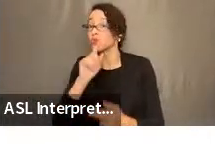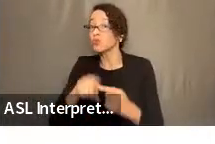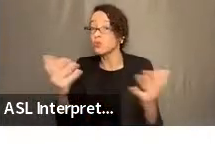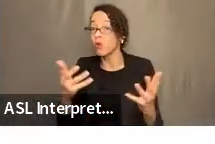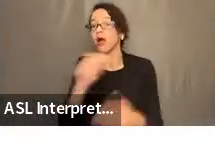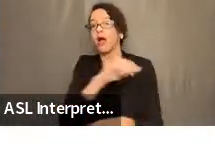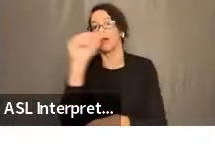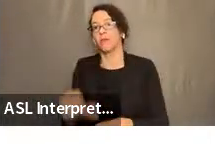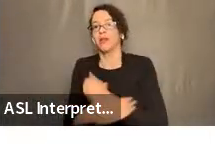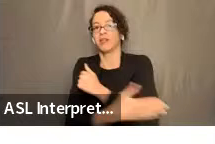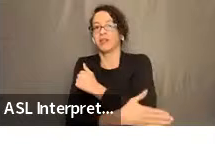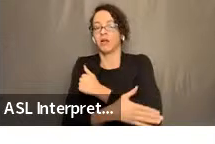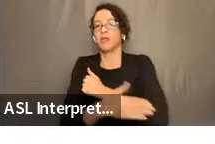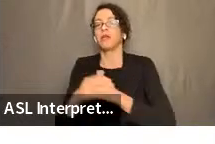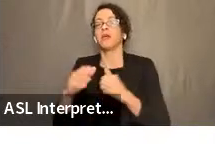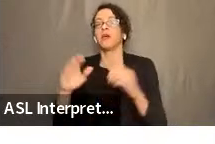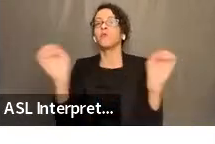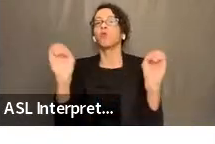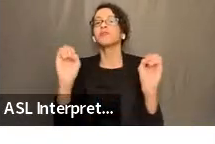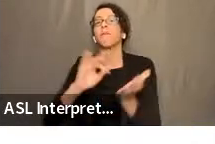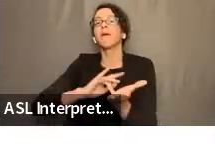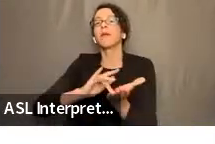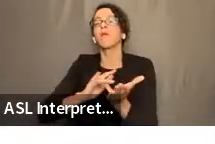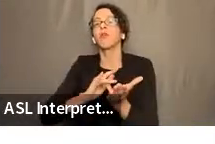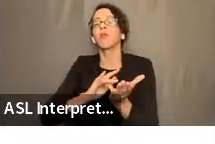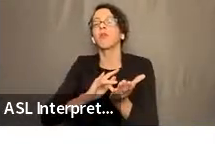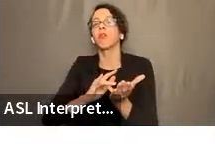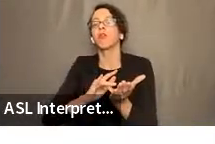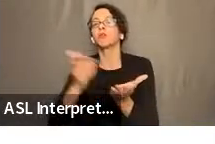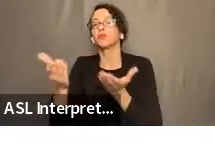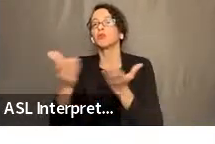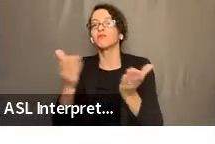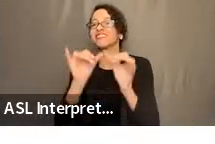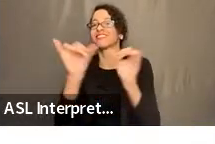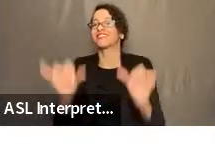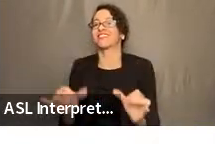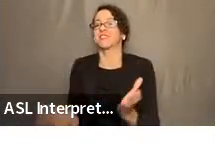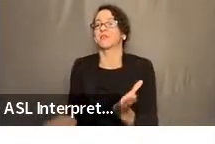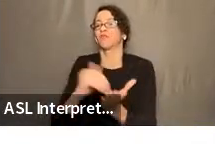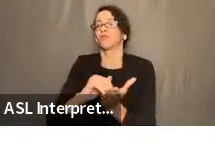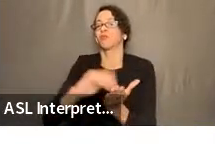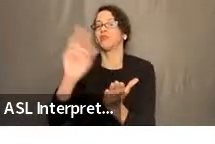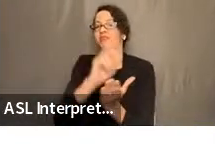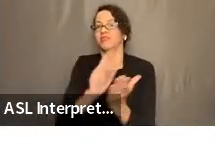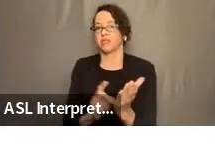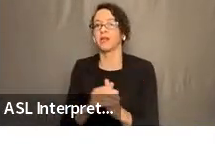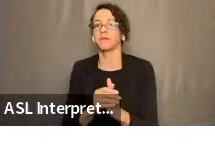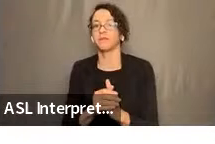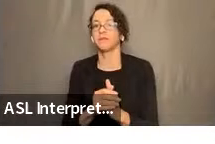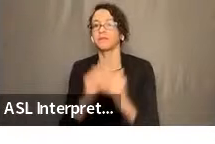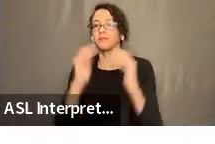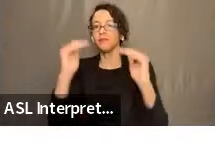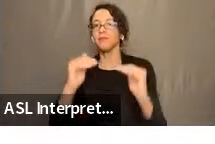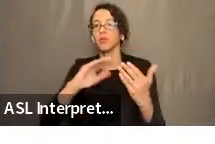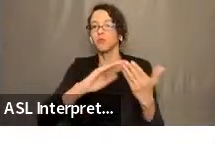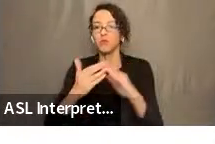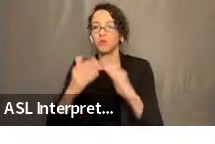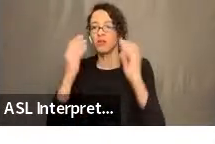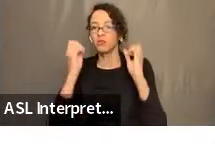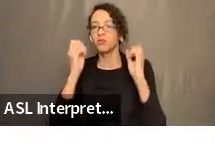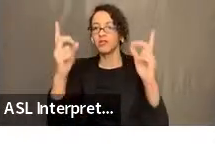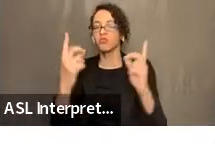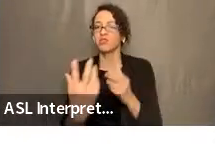Medical Services System Redesign, the Community Education, Engagement, and Input Community